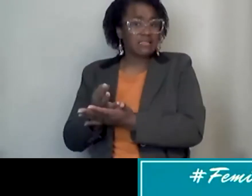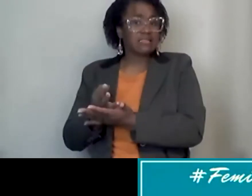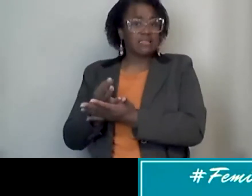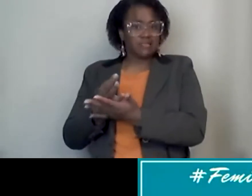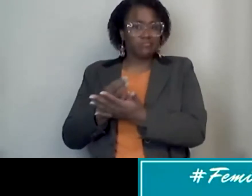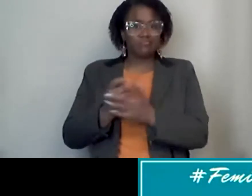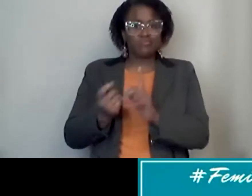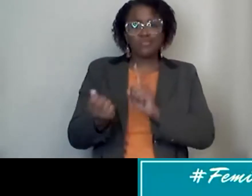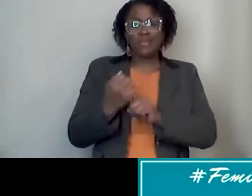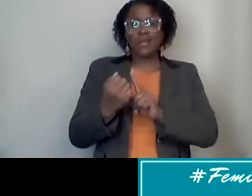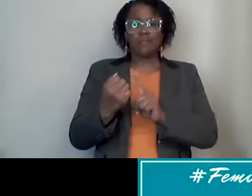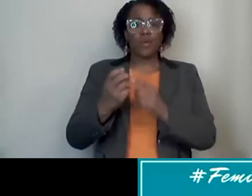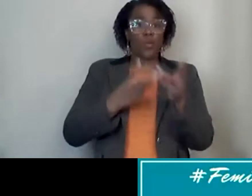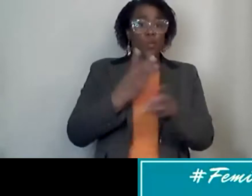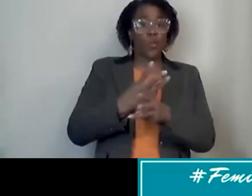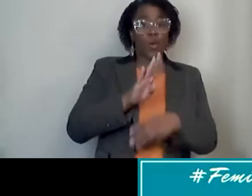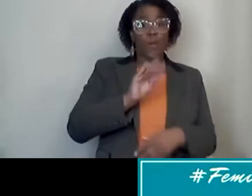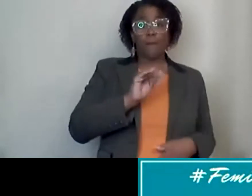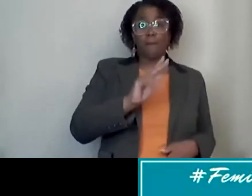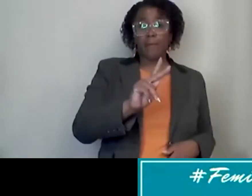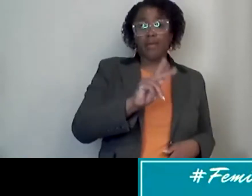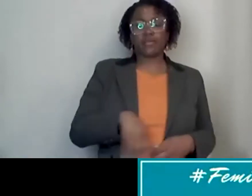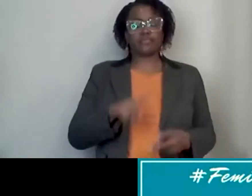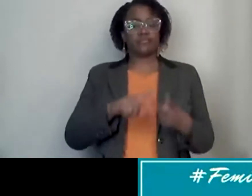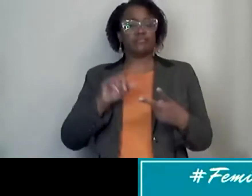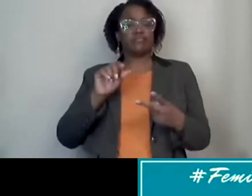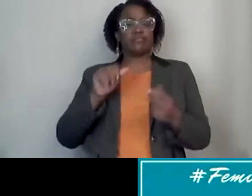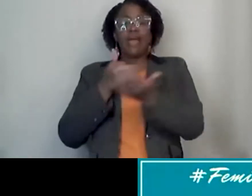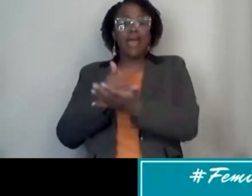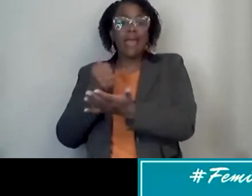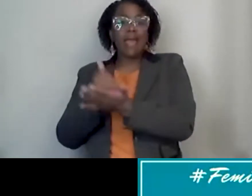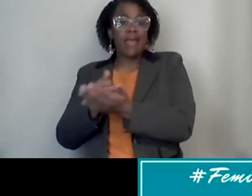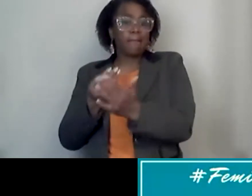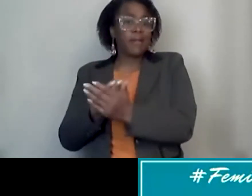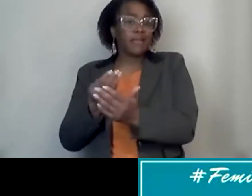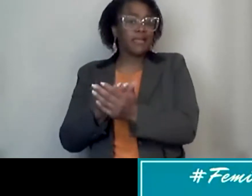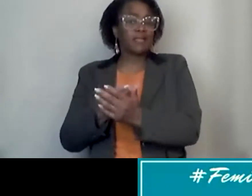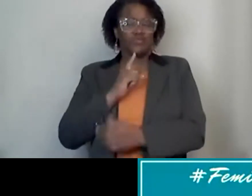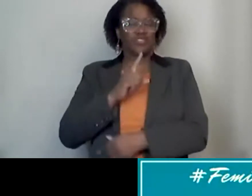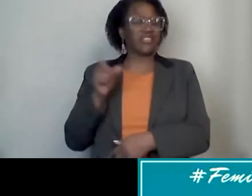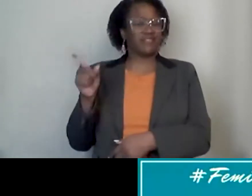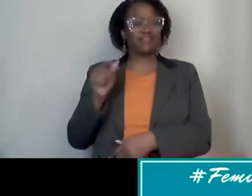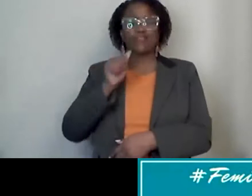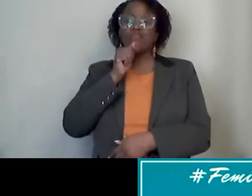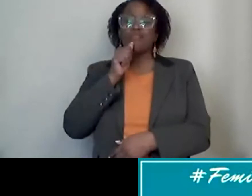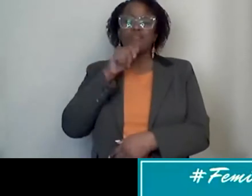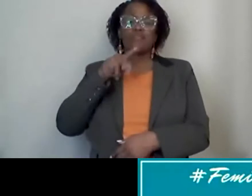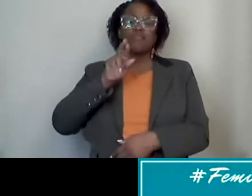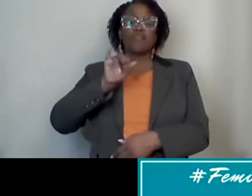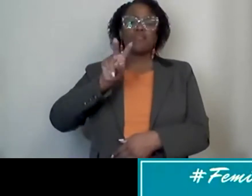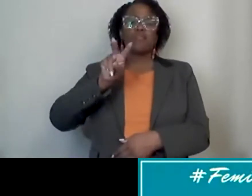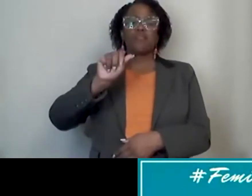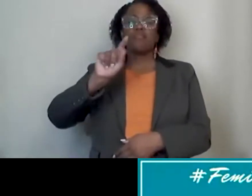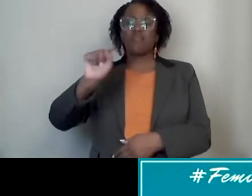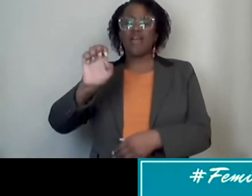the World Bank or whether it's through aid money. There are the undercurrent of privatization is something that we also have